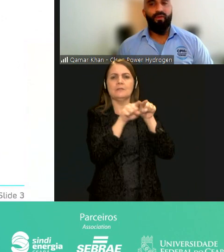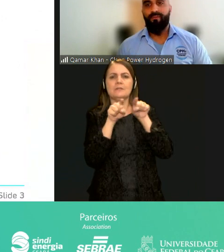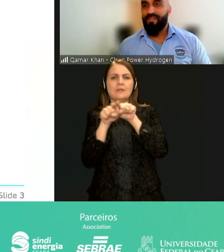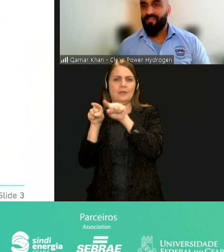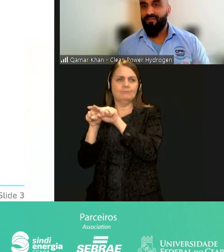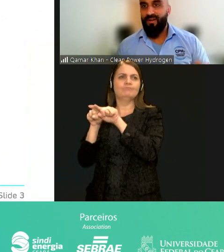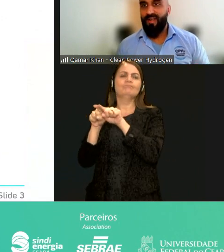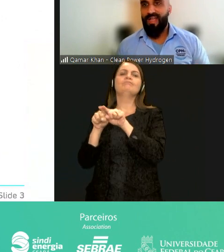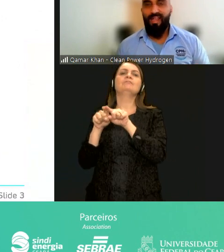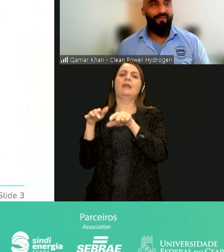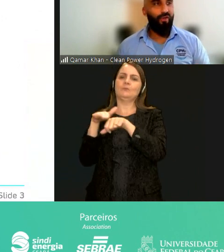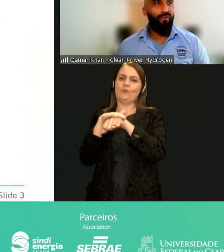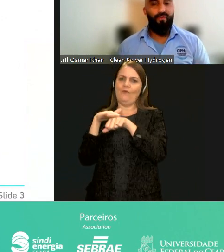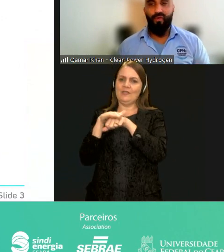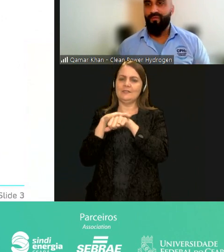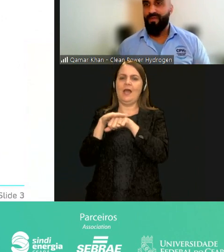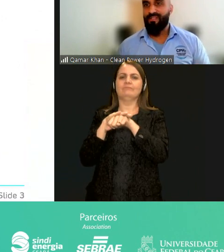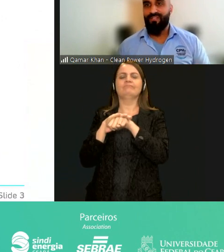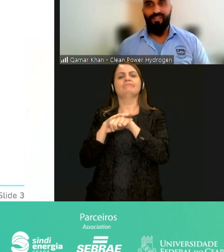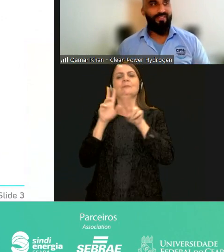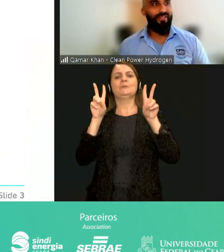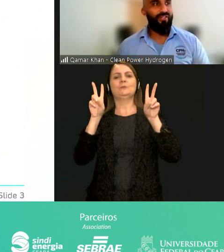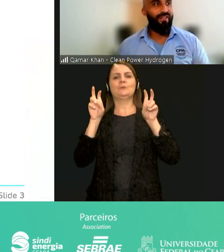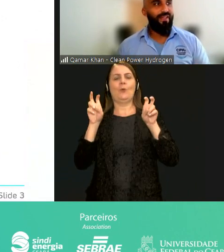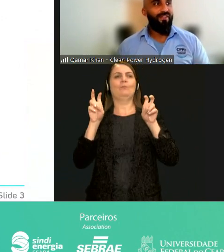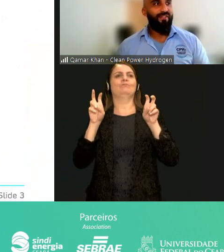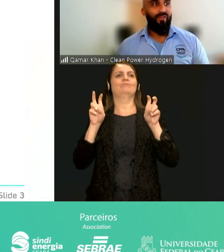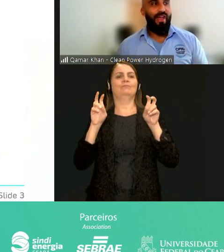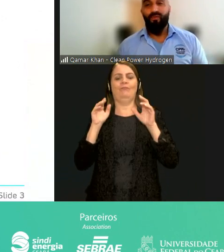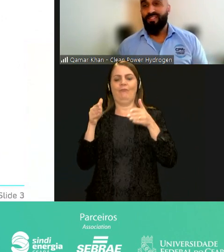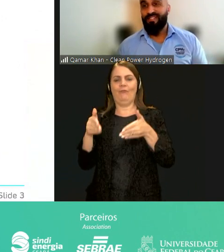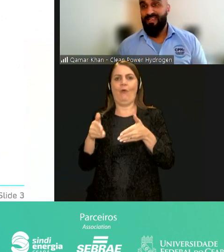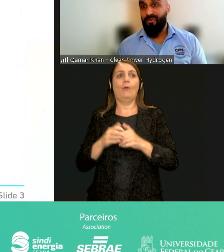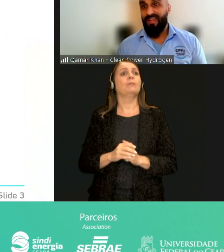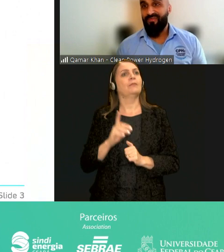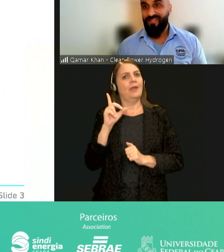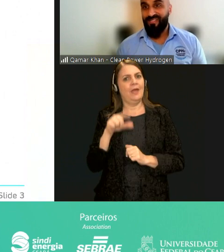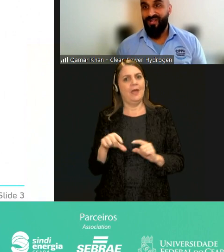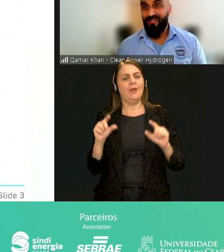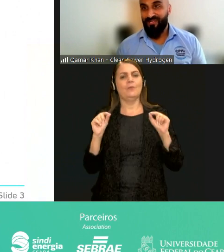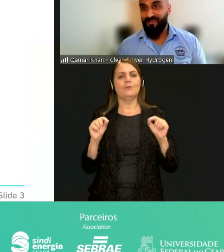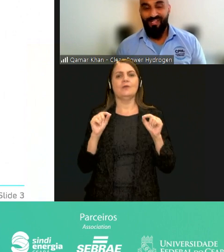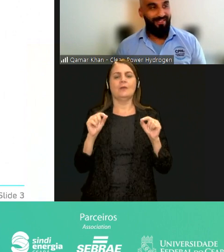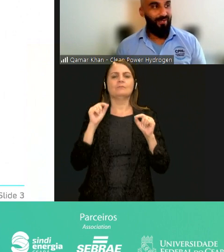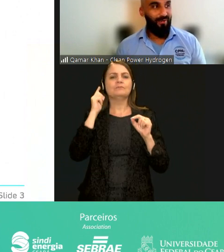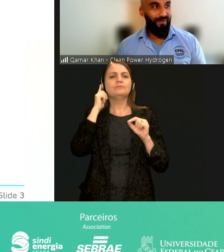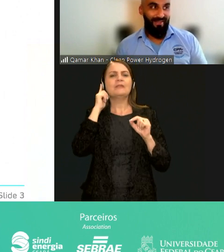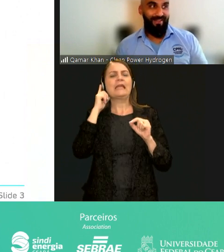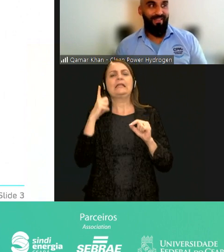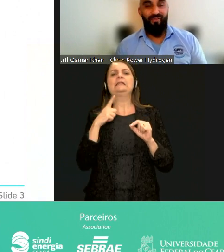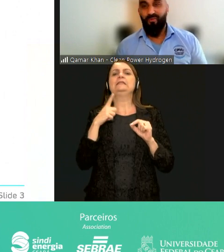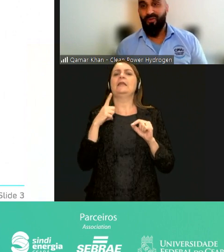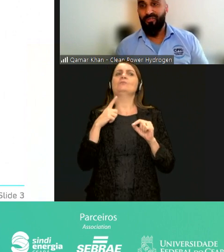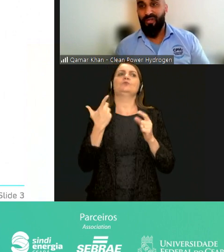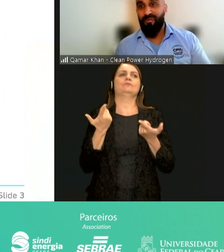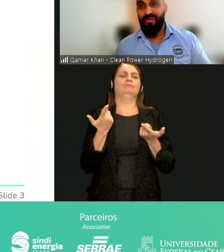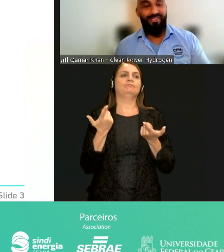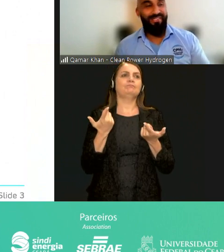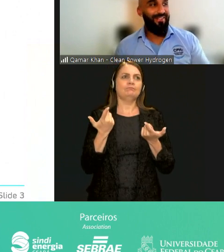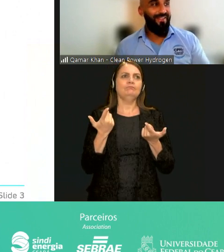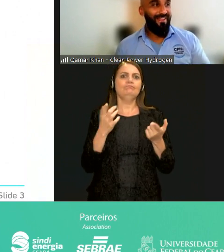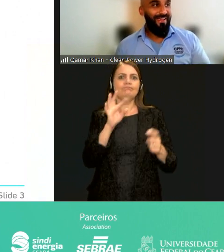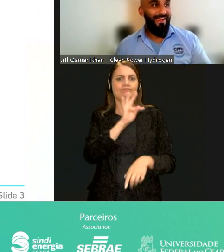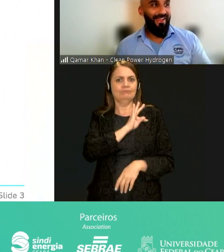So this is a very high level overview of the business transition. So that was the team when I first started 2 years ago. If you want to know, I'm the